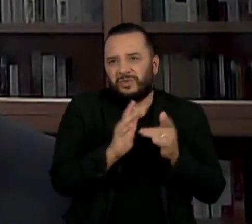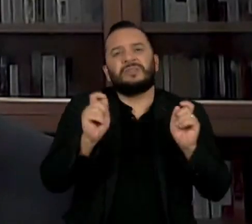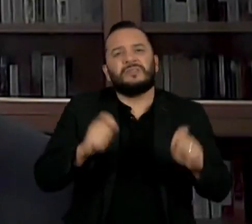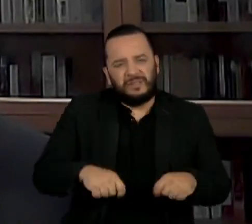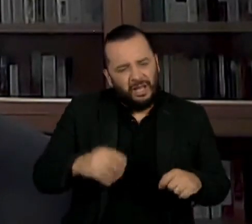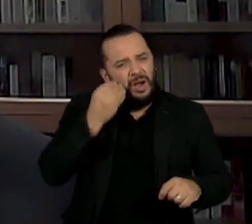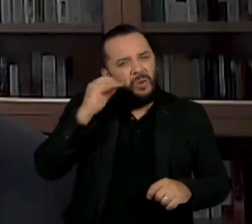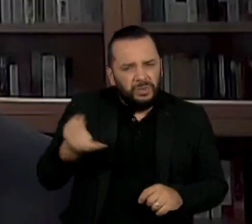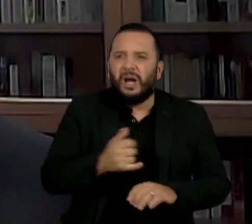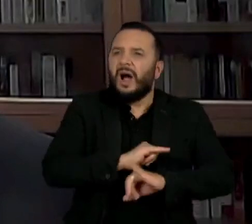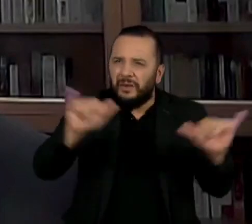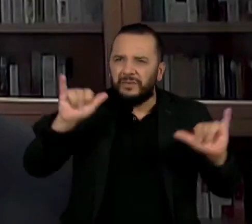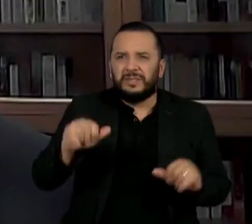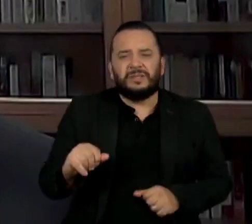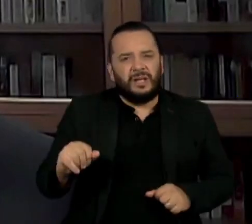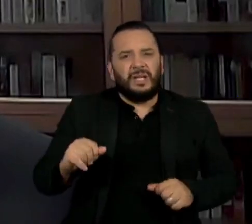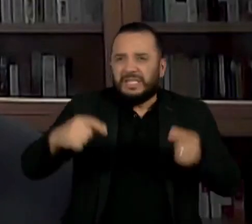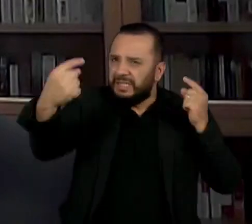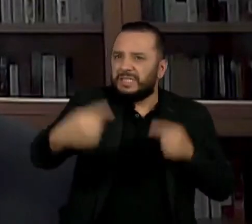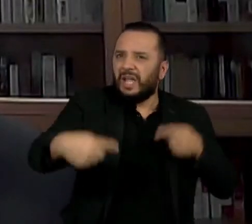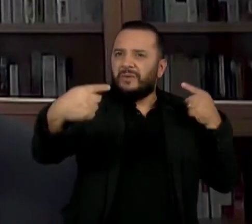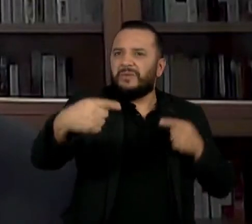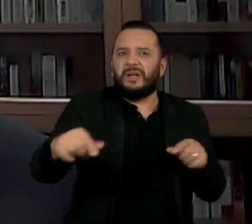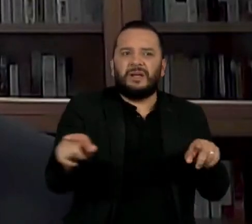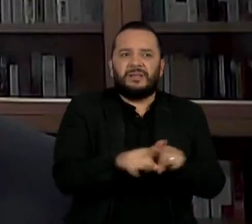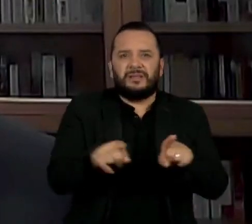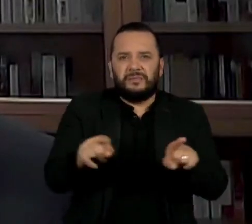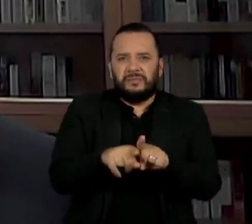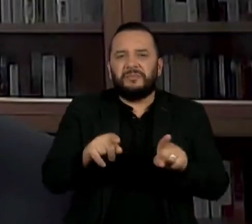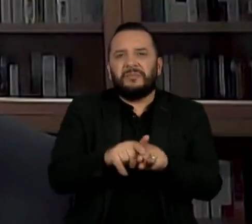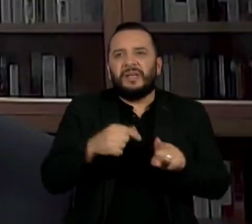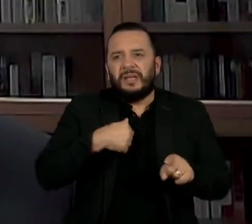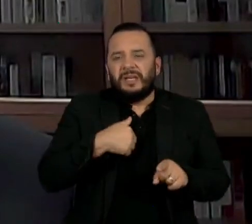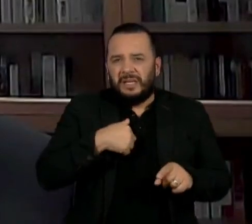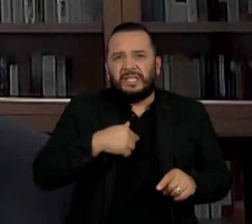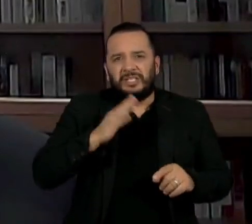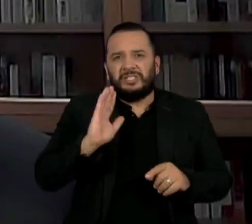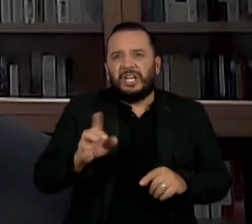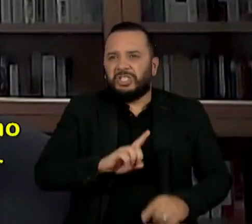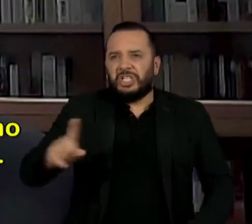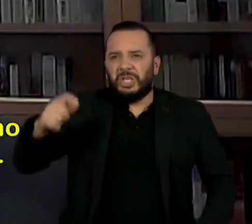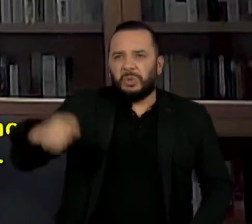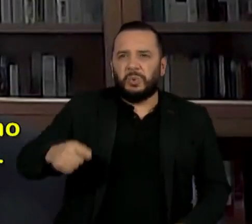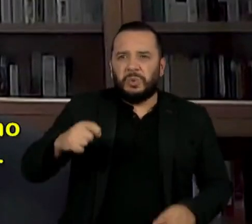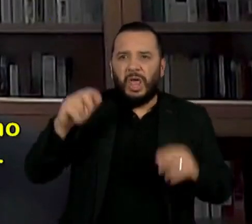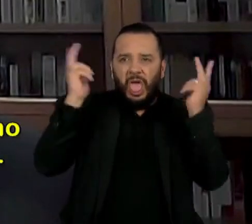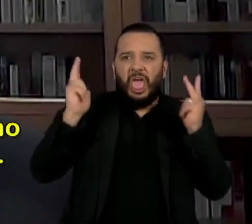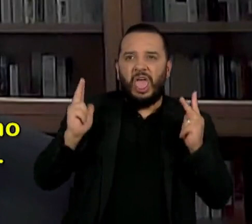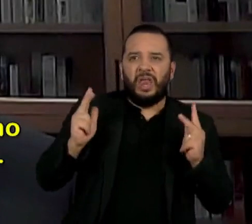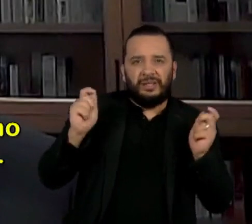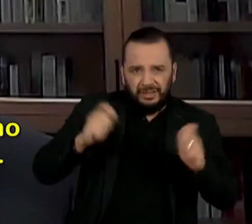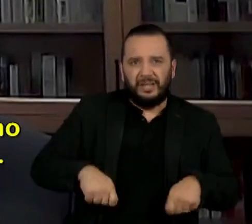to say that, to challenge and even shame that hard right politics that has been